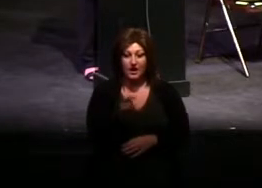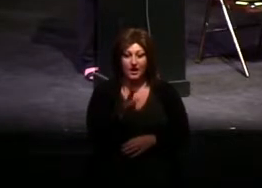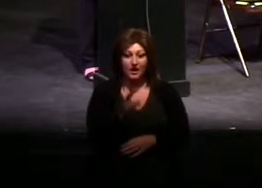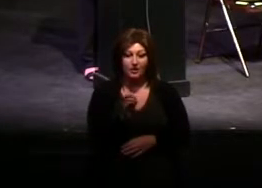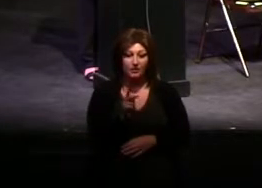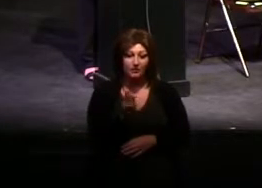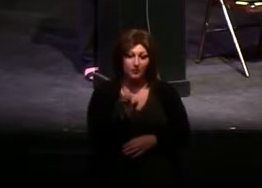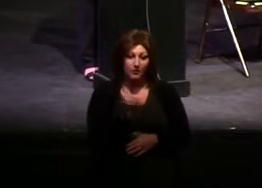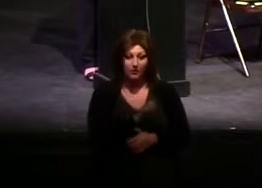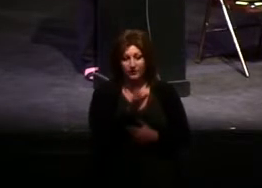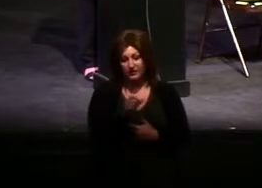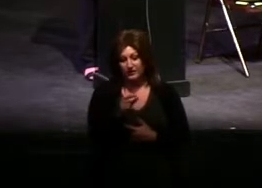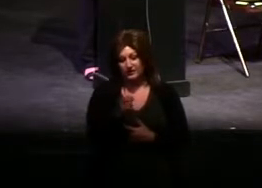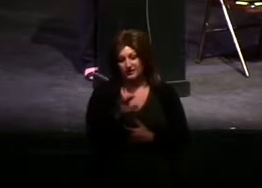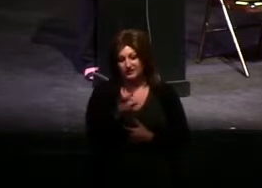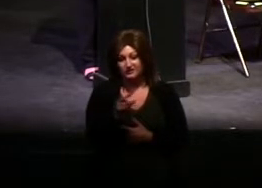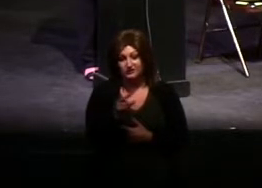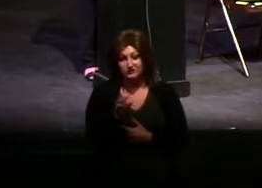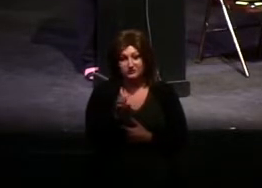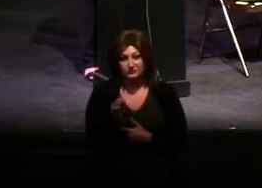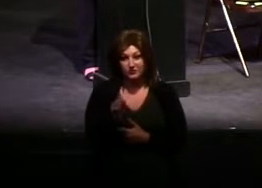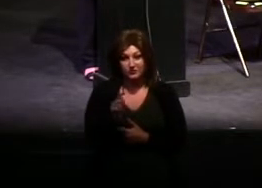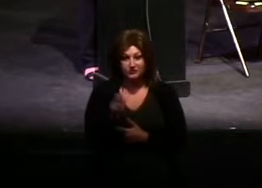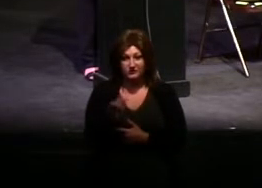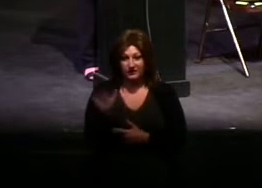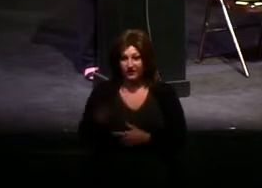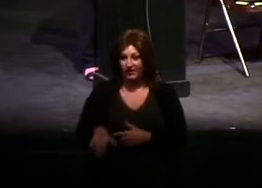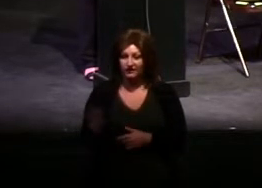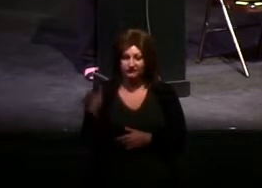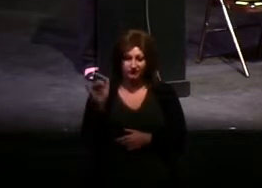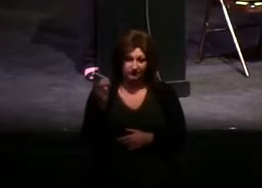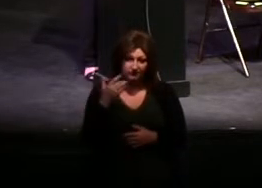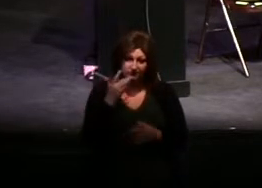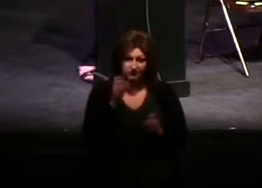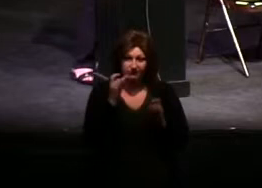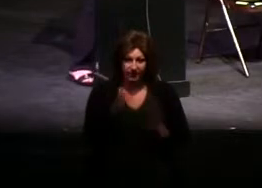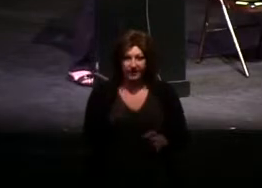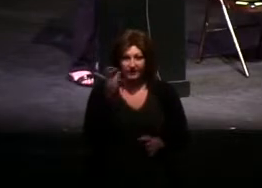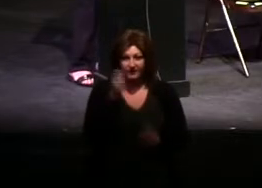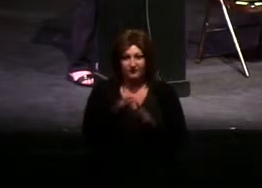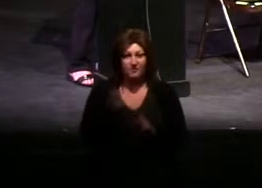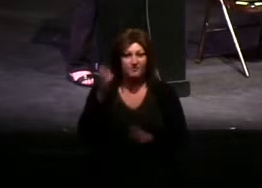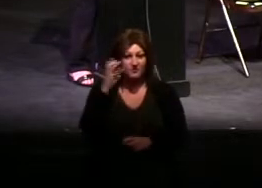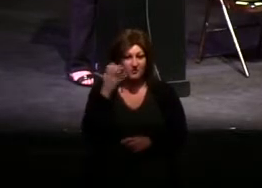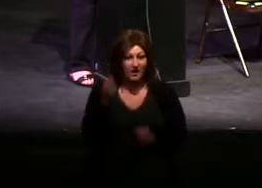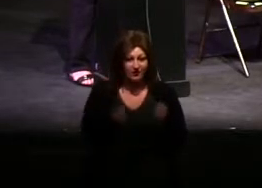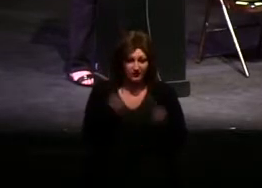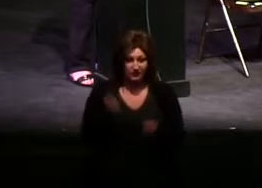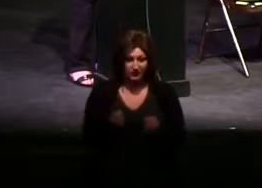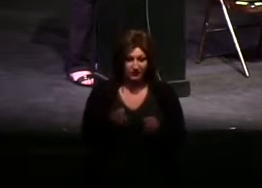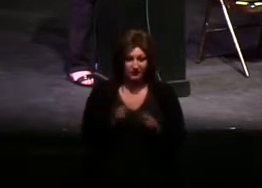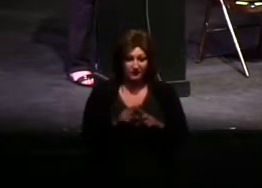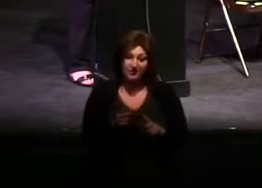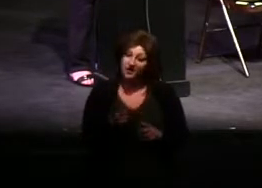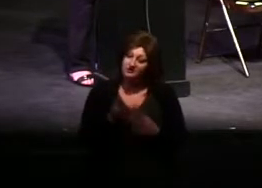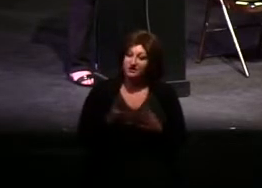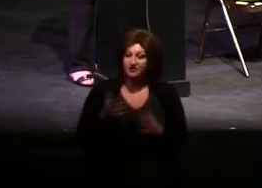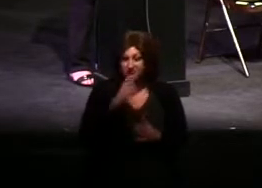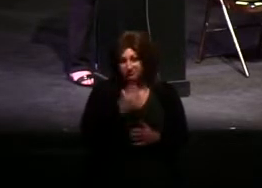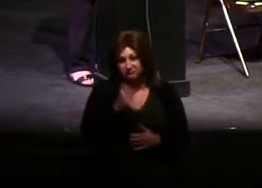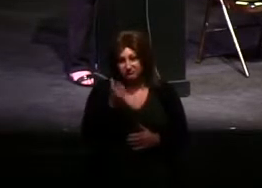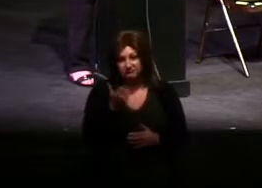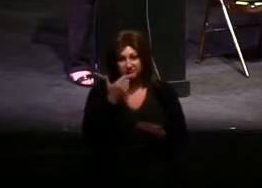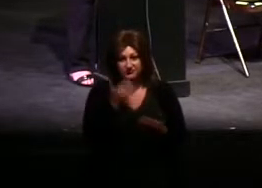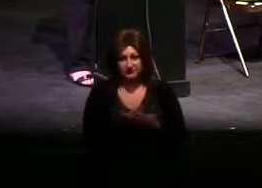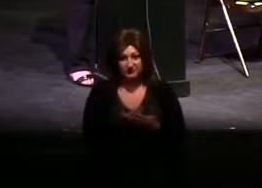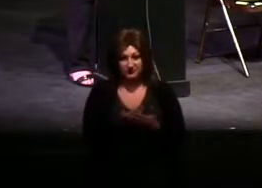George Strait and that, crap I hear blaring from other people's car radios, but occasionally something older and better. They're pretty good. The